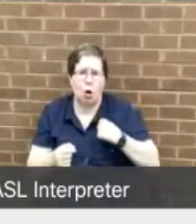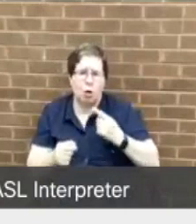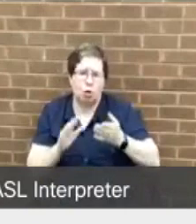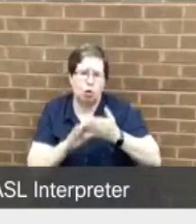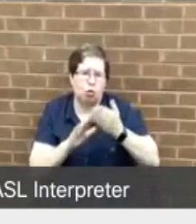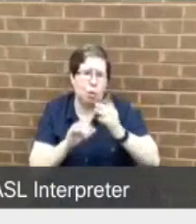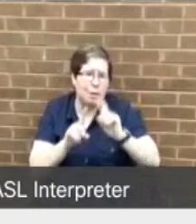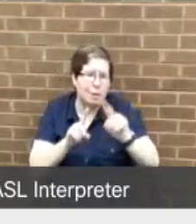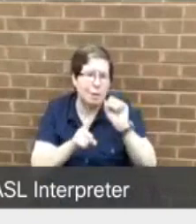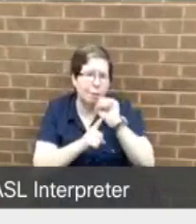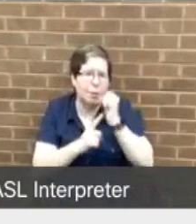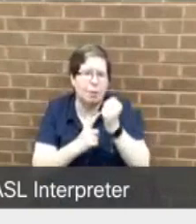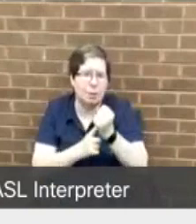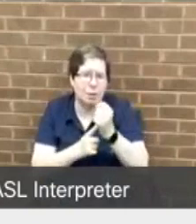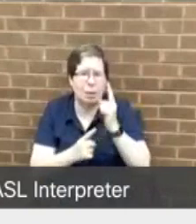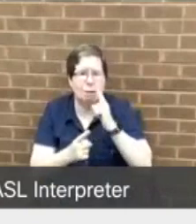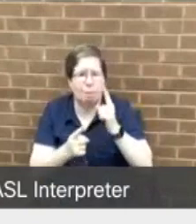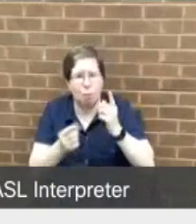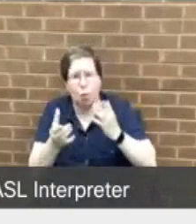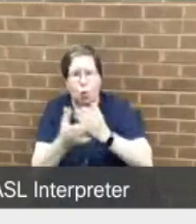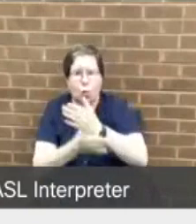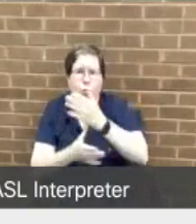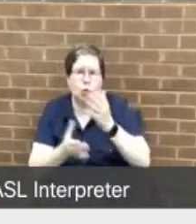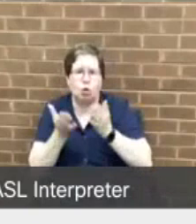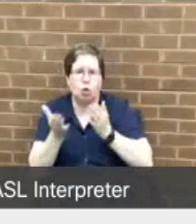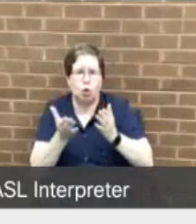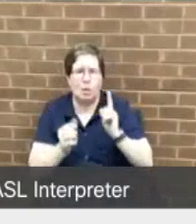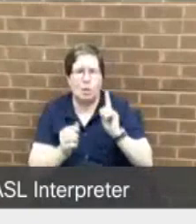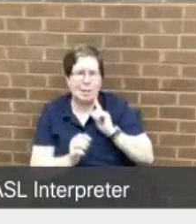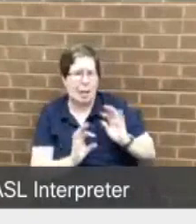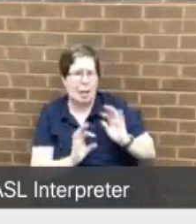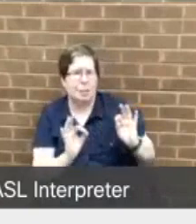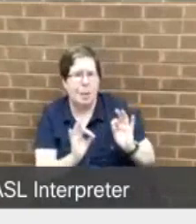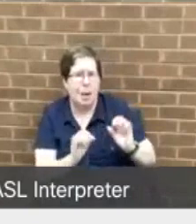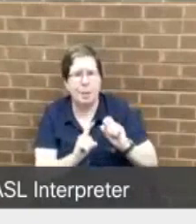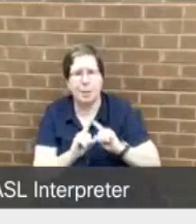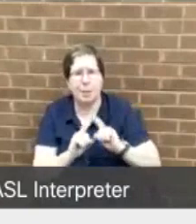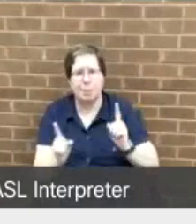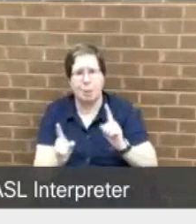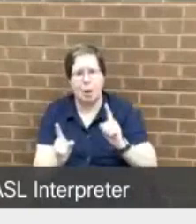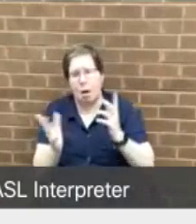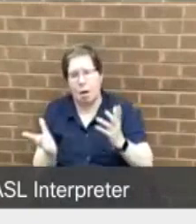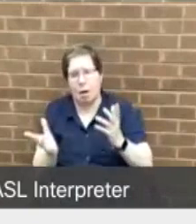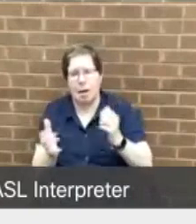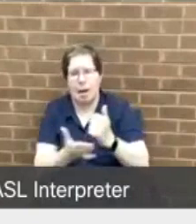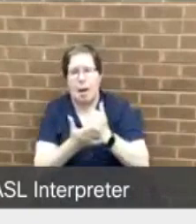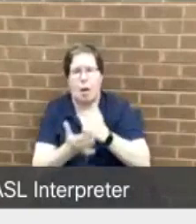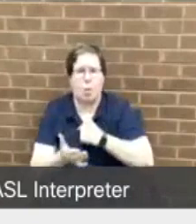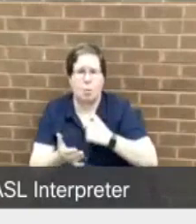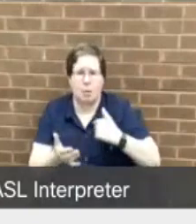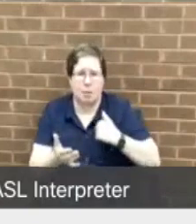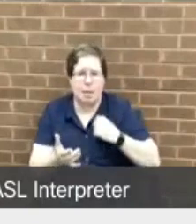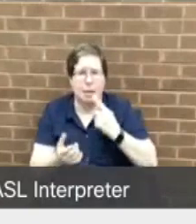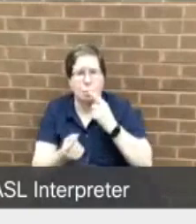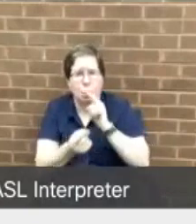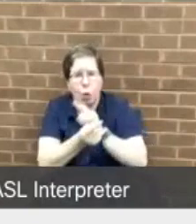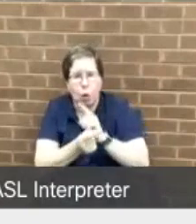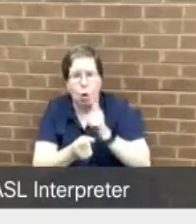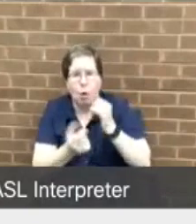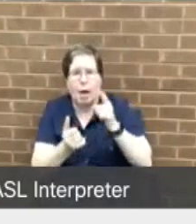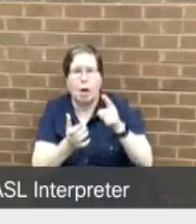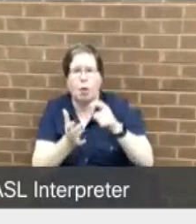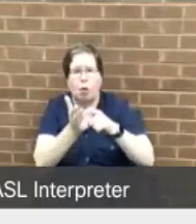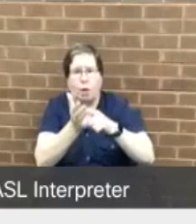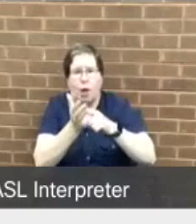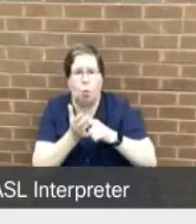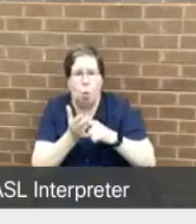us to improve service. It sounds really minor, but it's something that didn't exist before. And so now when we go to them, they're actually required to say,